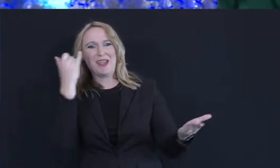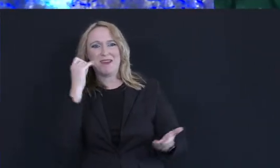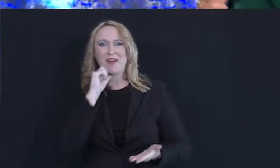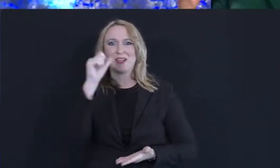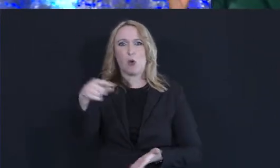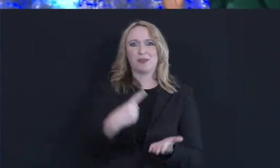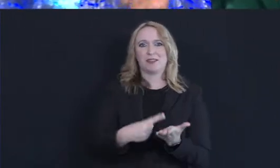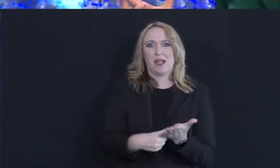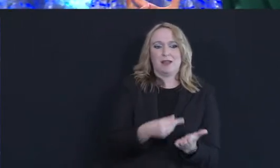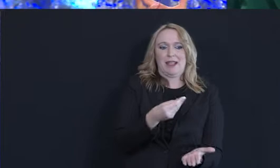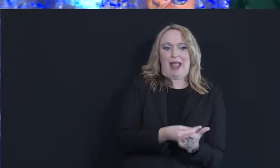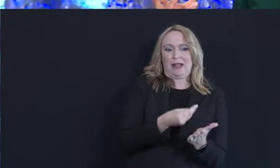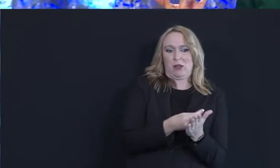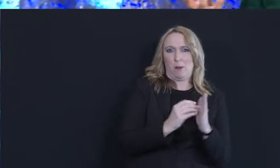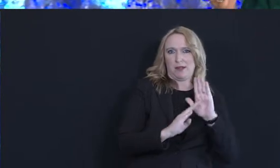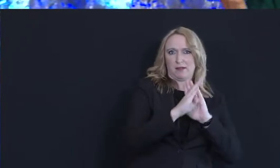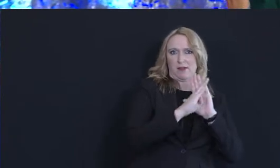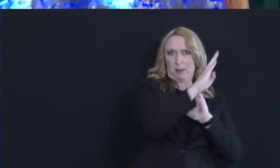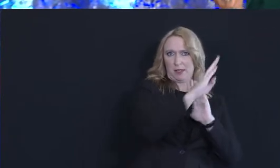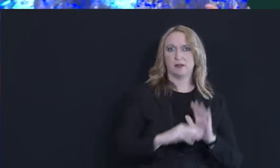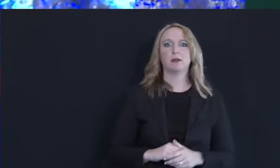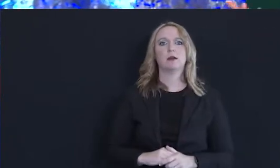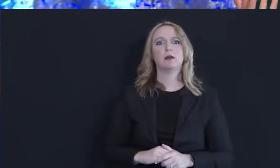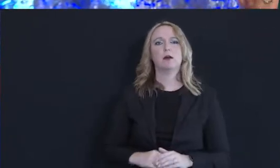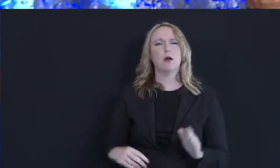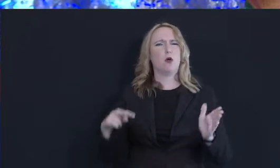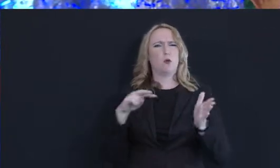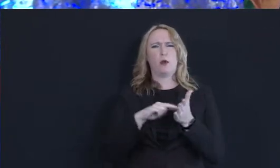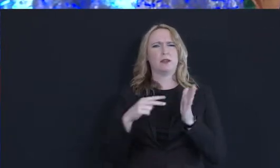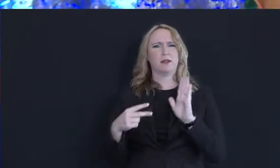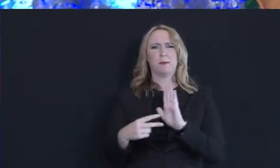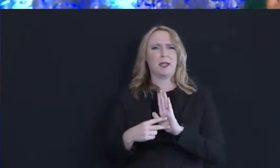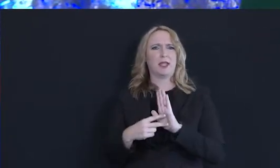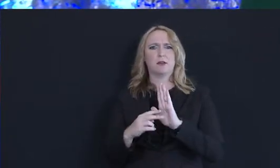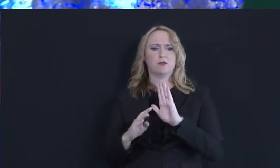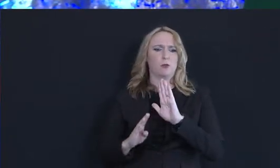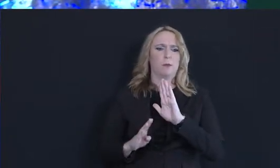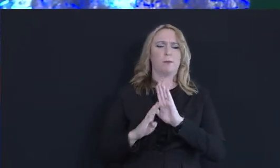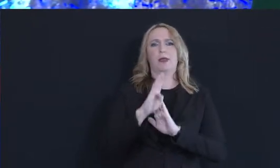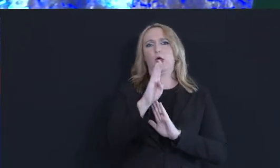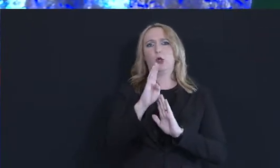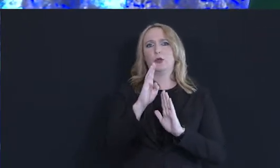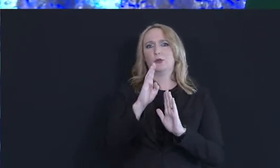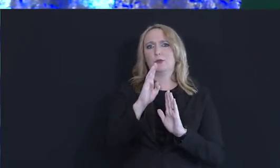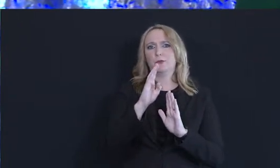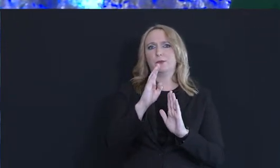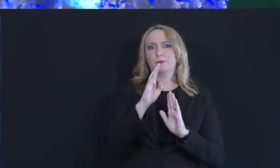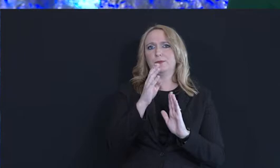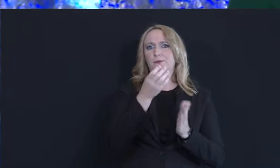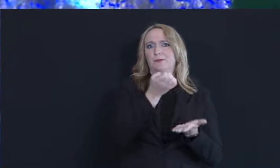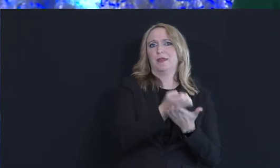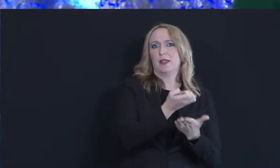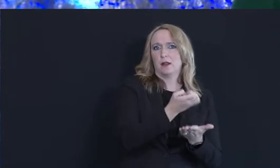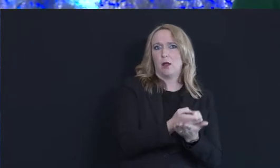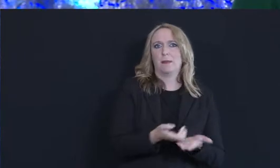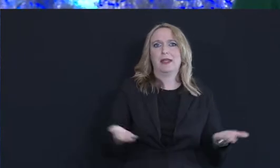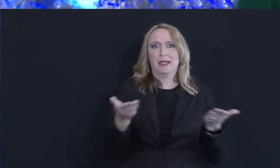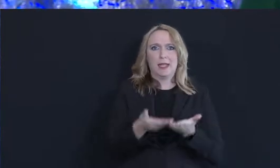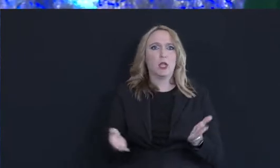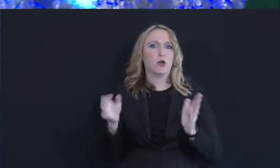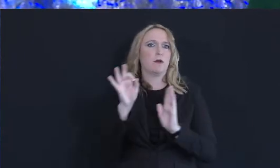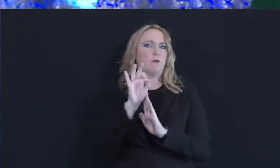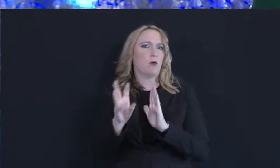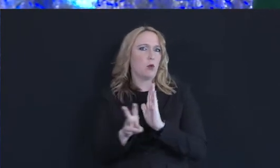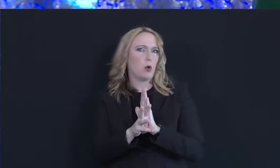for me is what does it take to build opportunity around attracting Innovative companies and ideas right here to